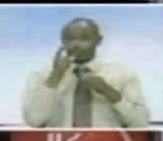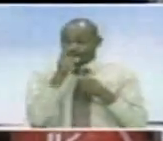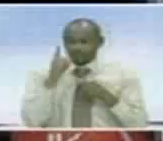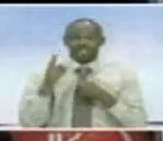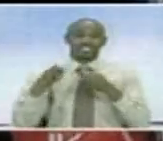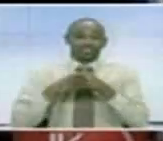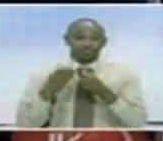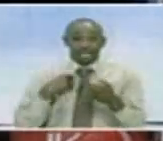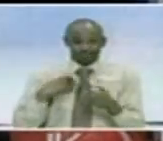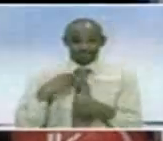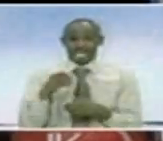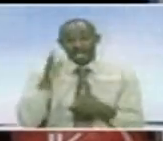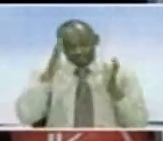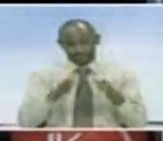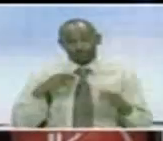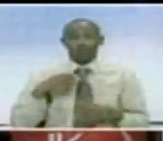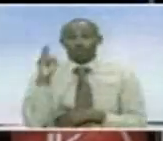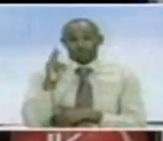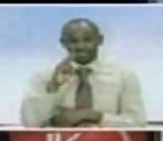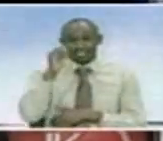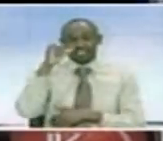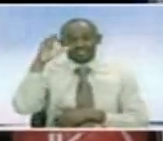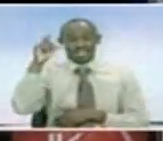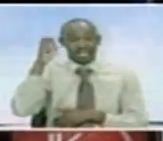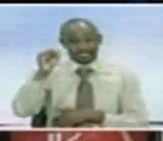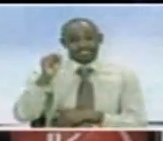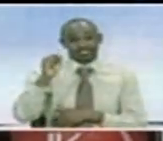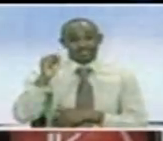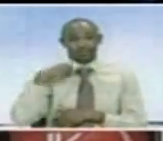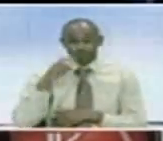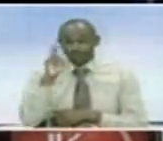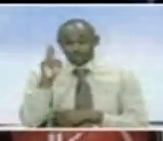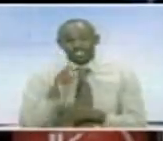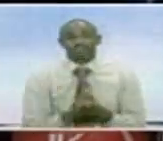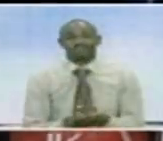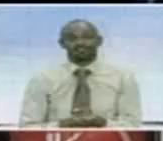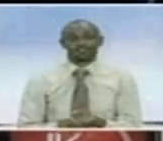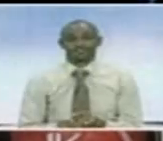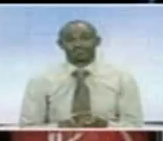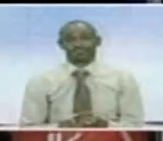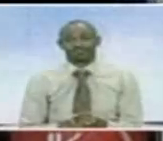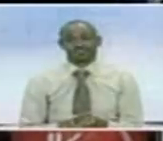0712-915-117. We've got Silas from Umoja. Silas, you are live on JKL. Talk to me.